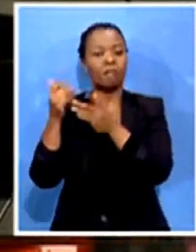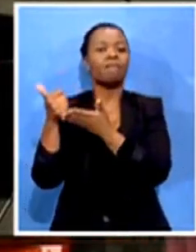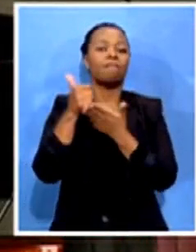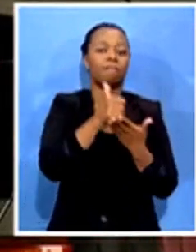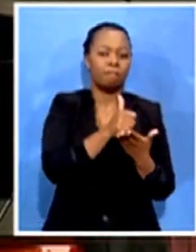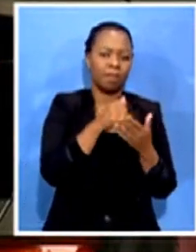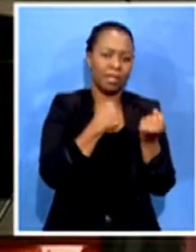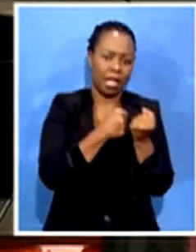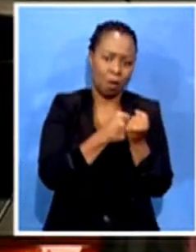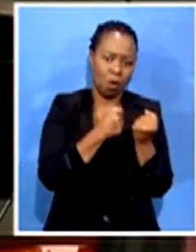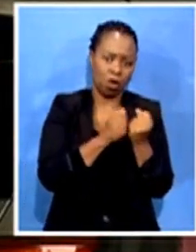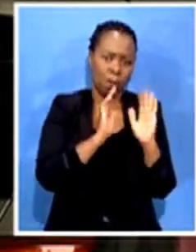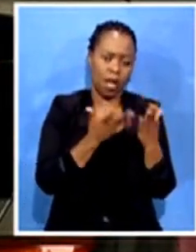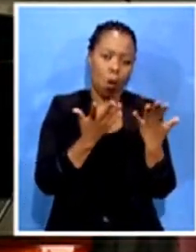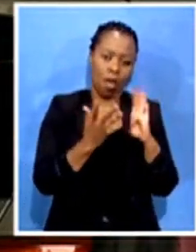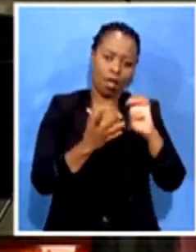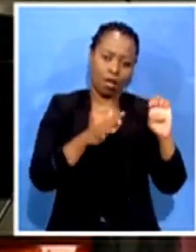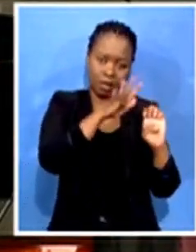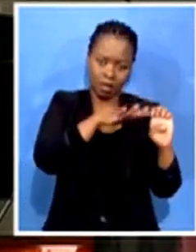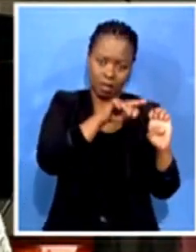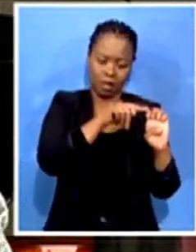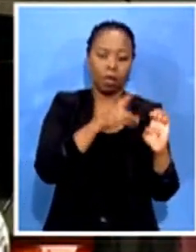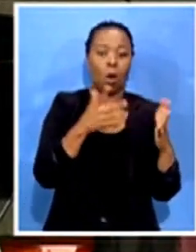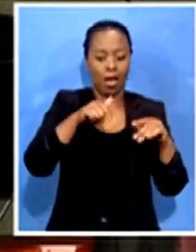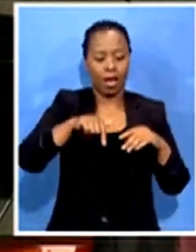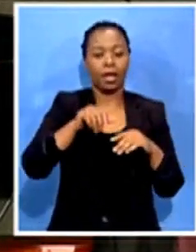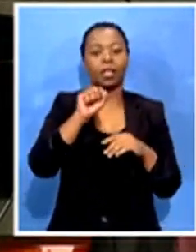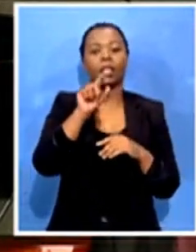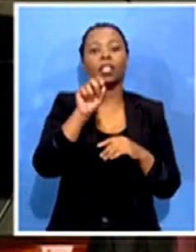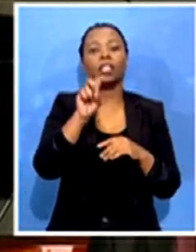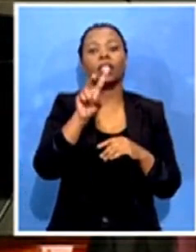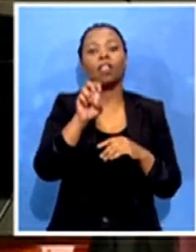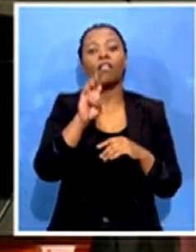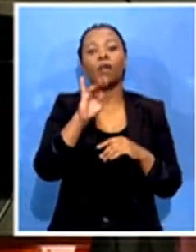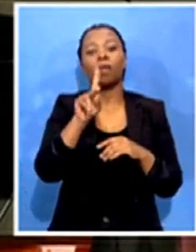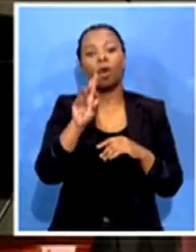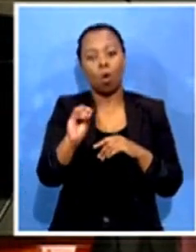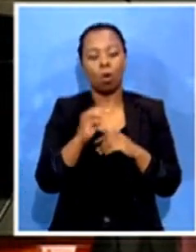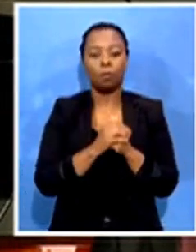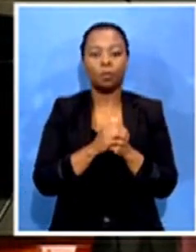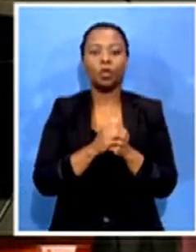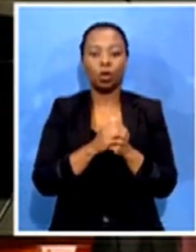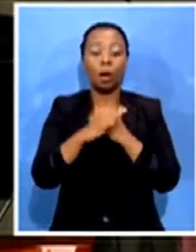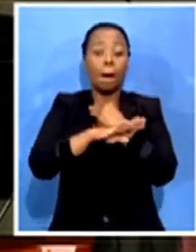by Steve Biko. So the beds are there, but we are now working as